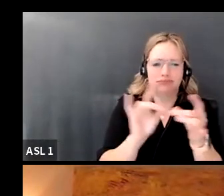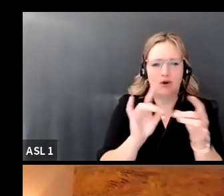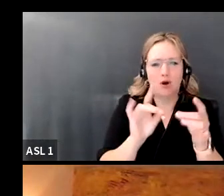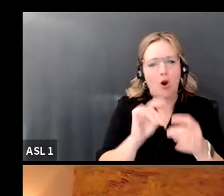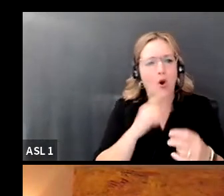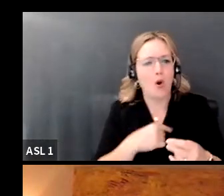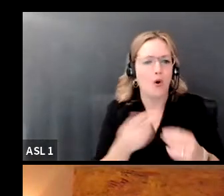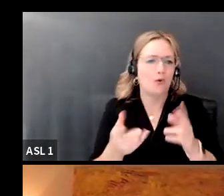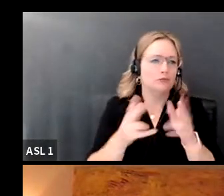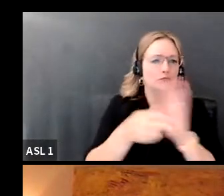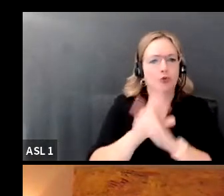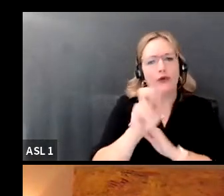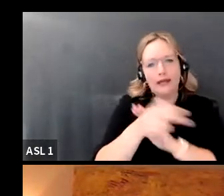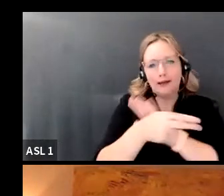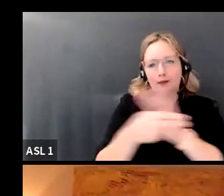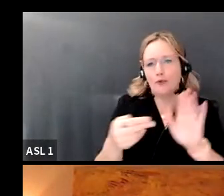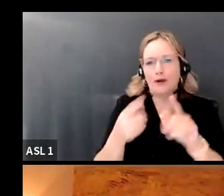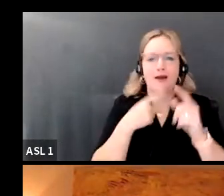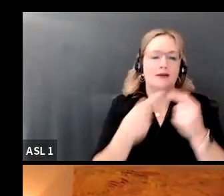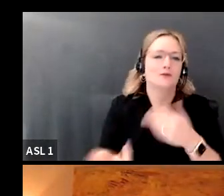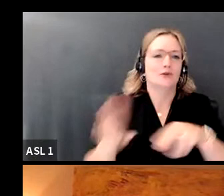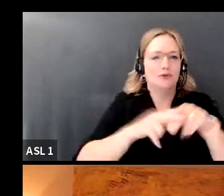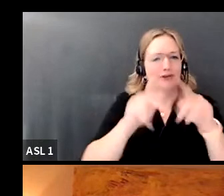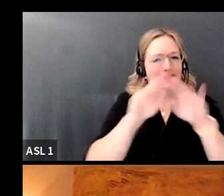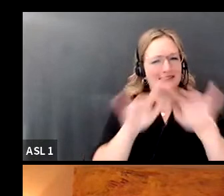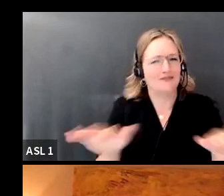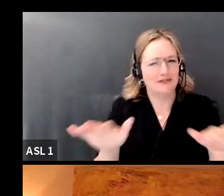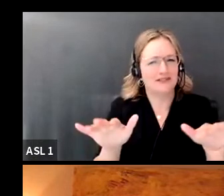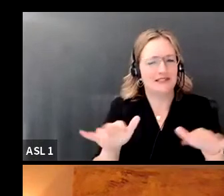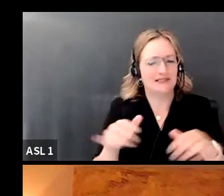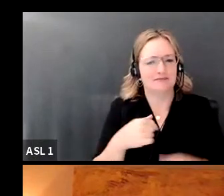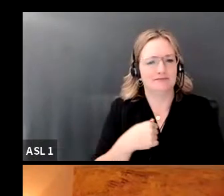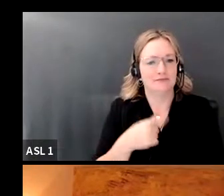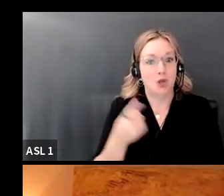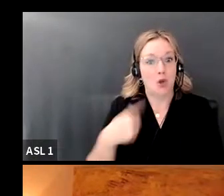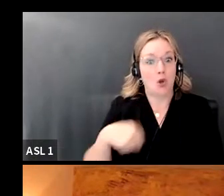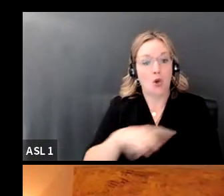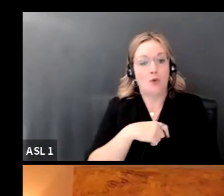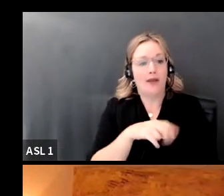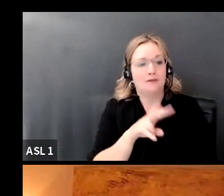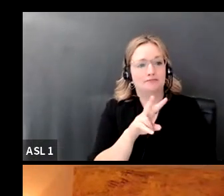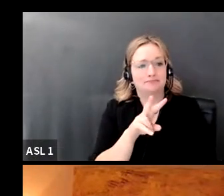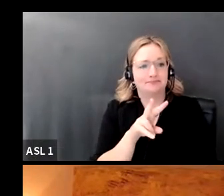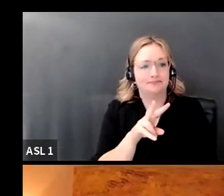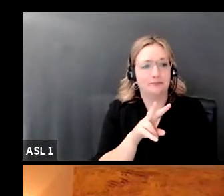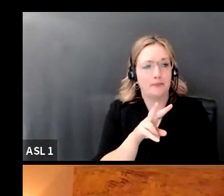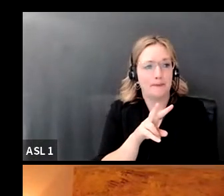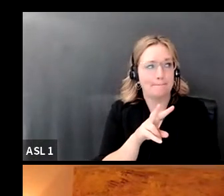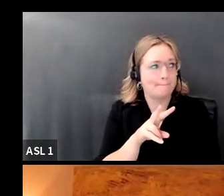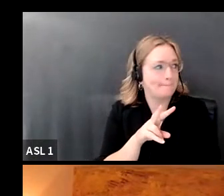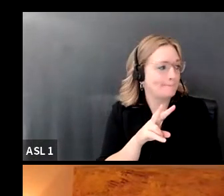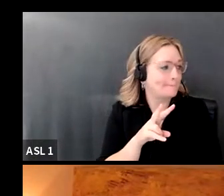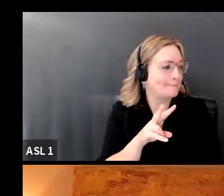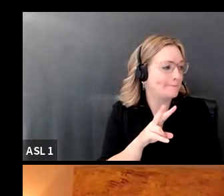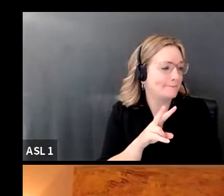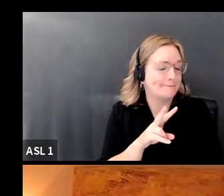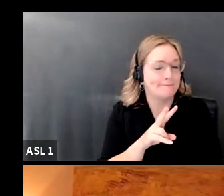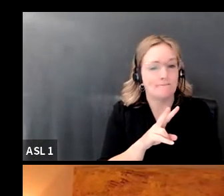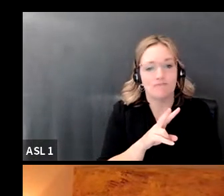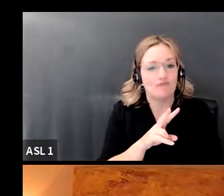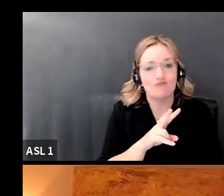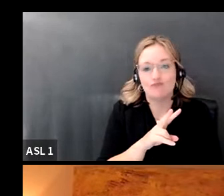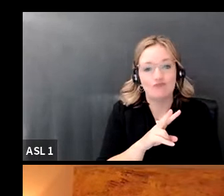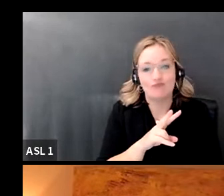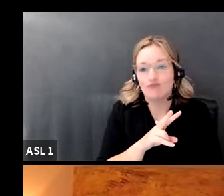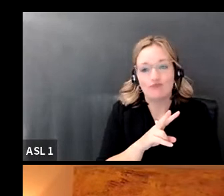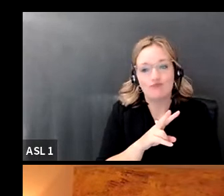diversity uh we know this is this isn't true right i mean it's all a lie you simply wanted to make it look different